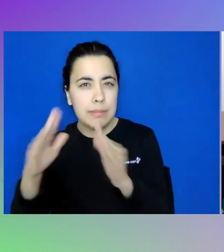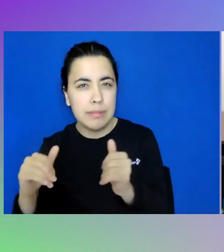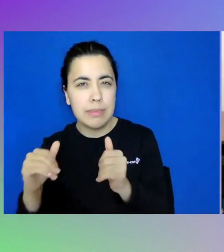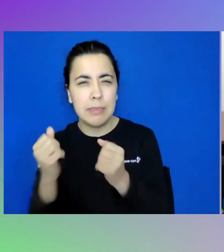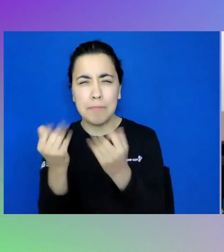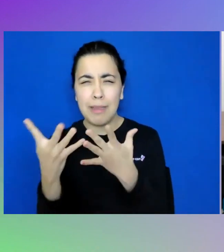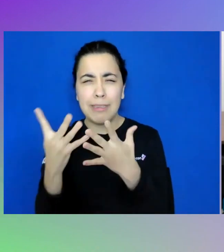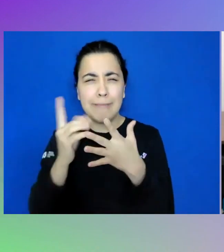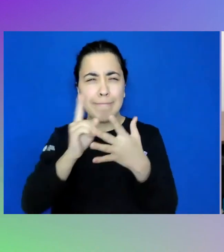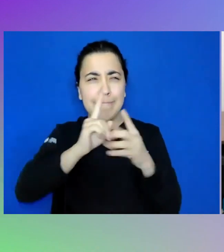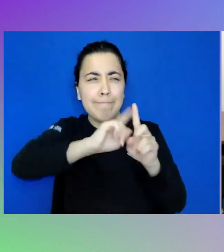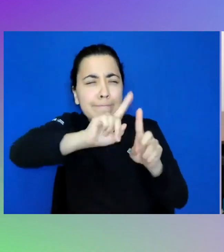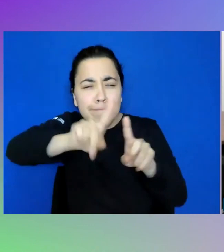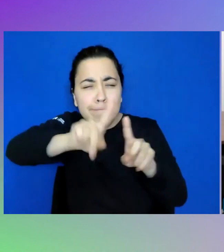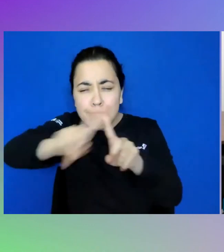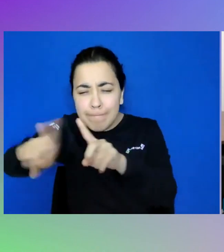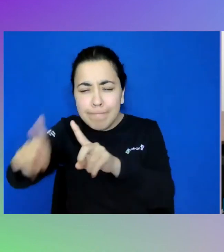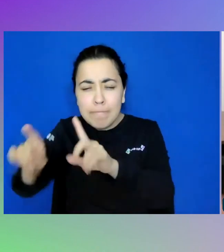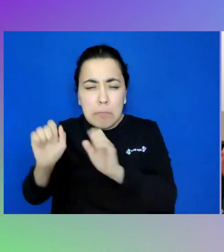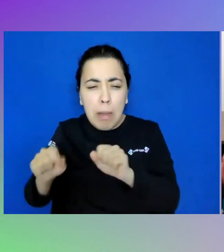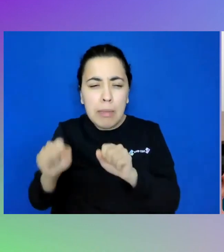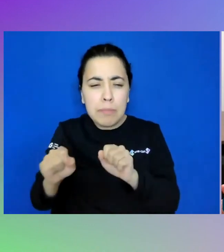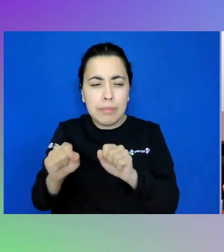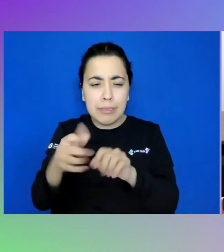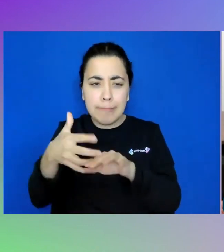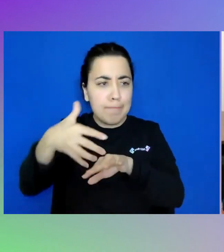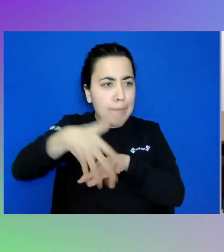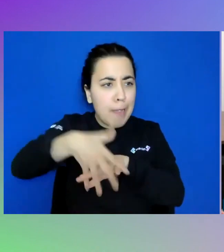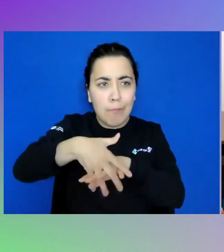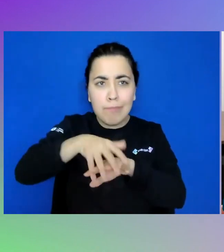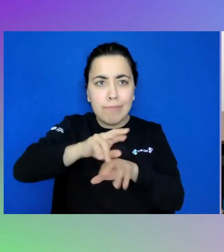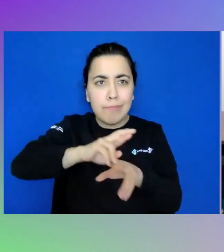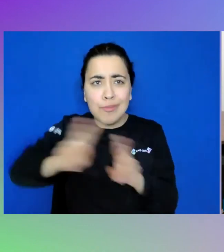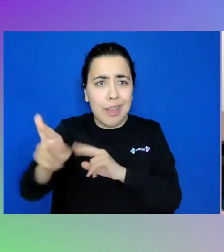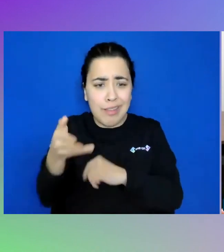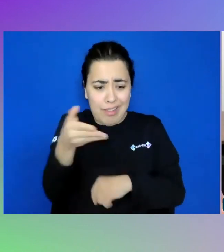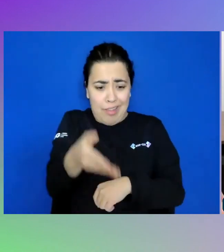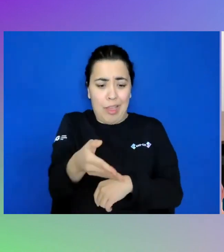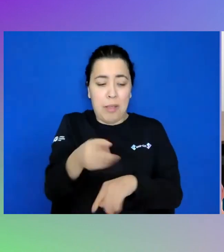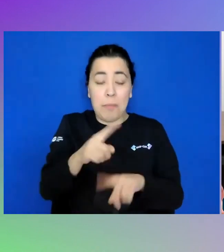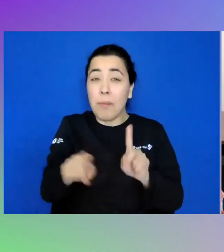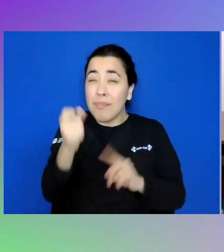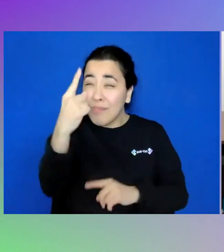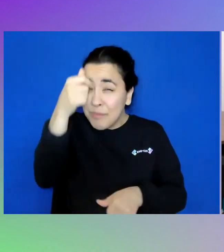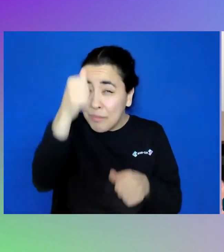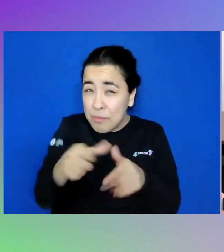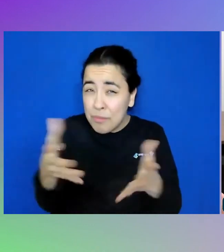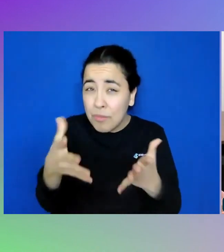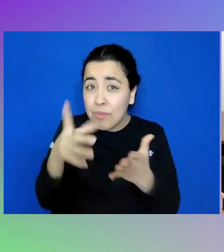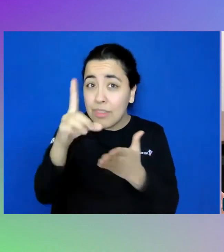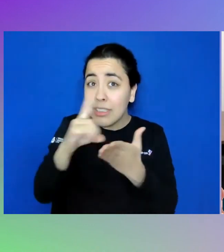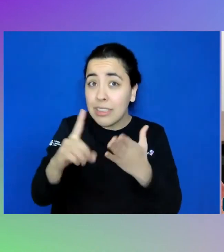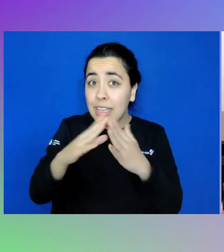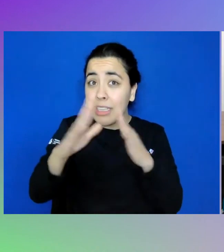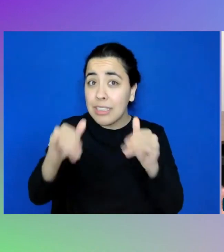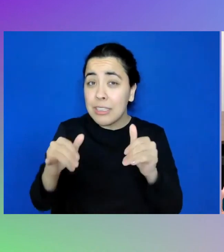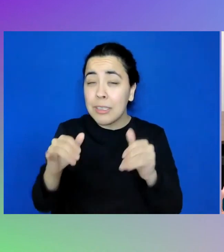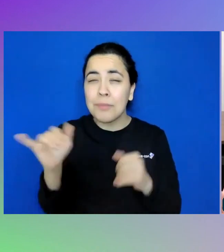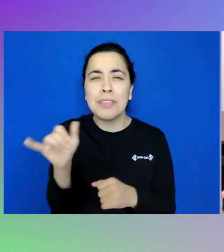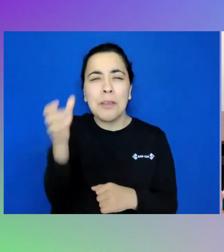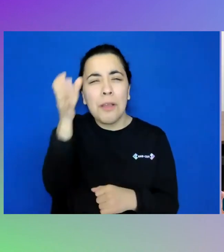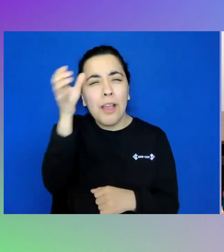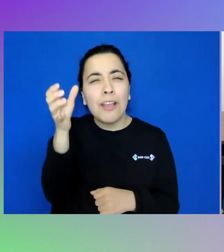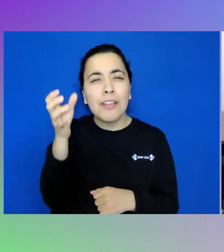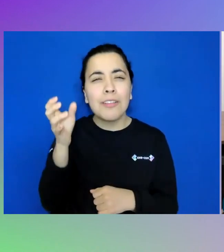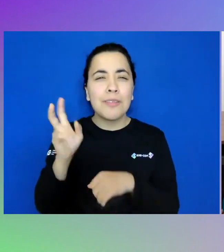these possibilities built in. But remember that your design system, it's like it's your vanilla ice cream and you're meant